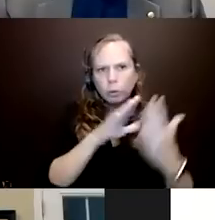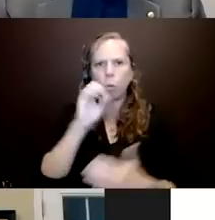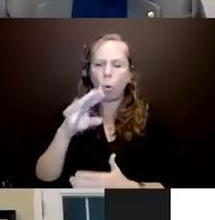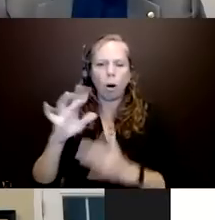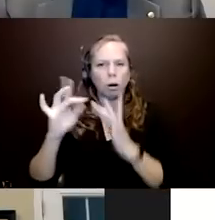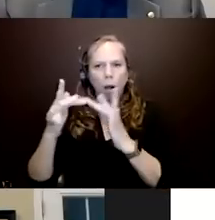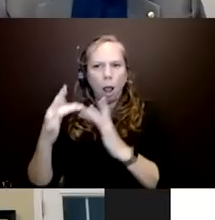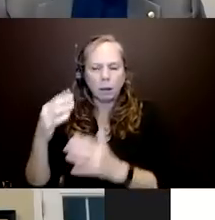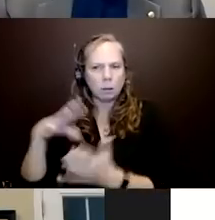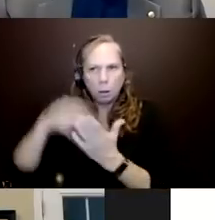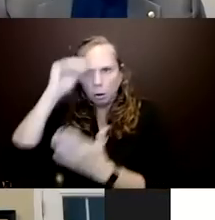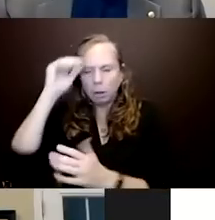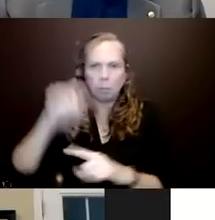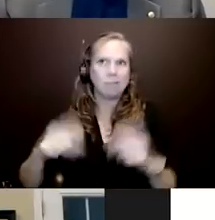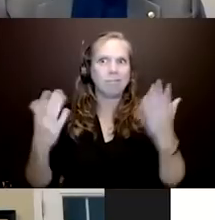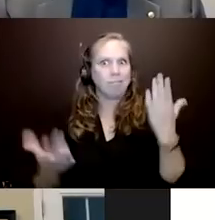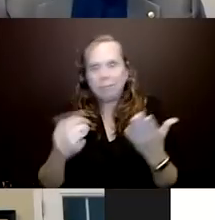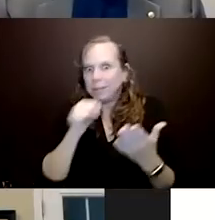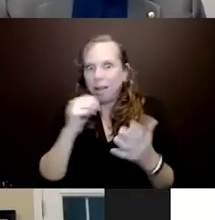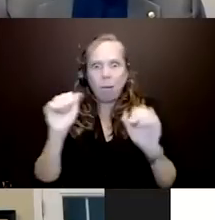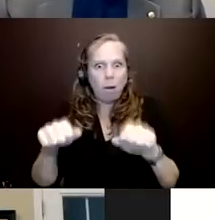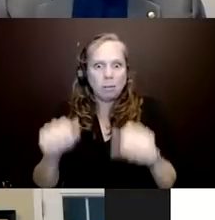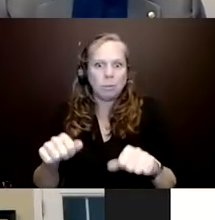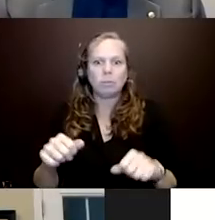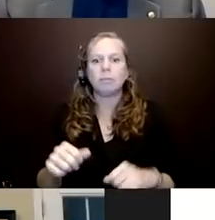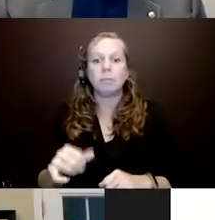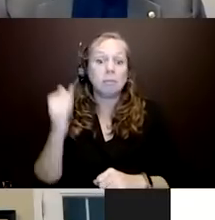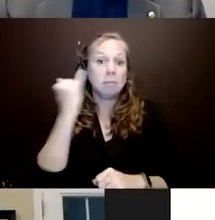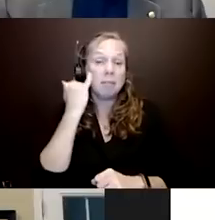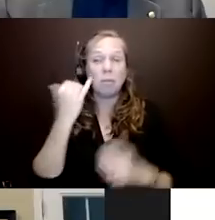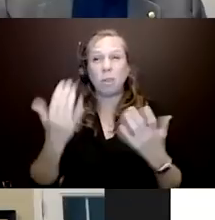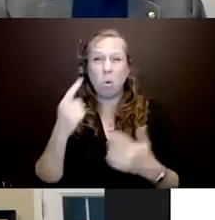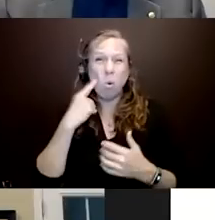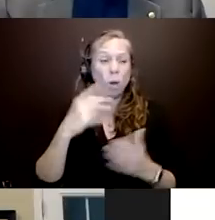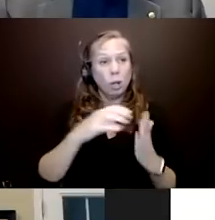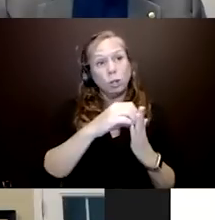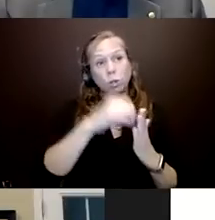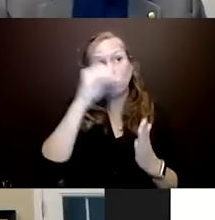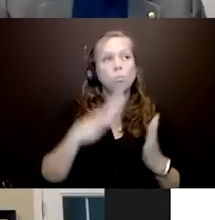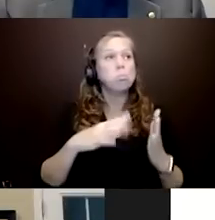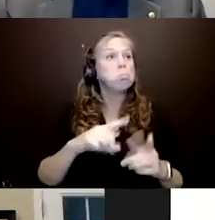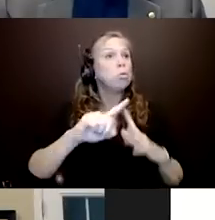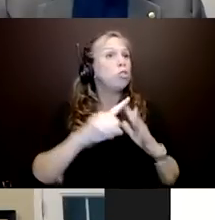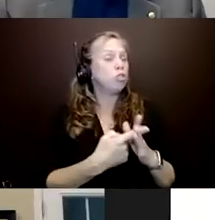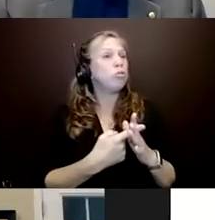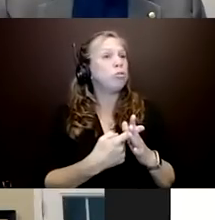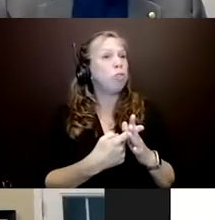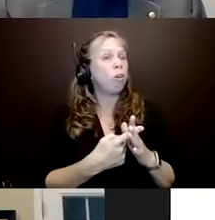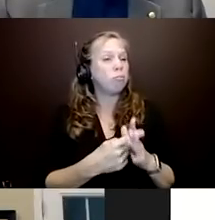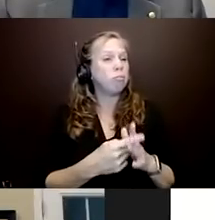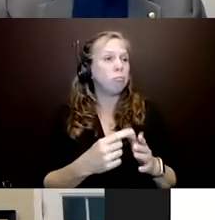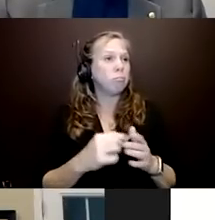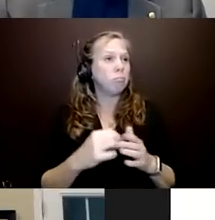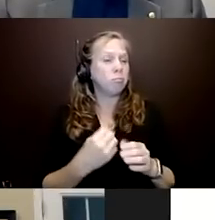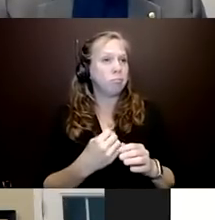may not be possible. And so if you're thinking that your student may start in the virtual at-home environment and you're wanting a guarantee